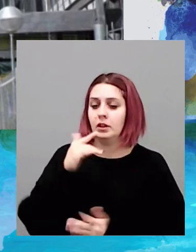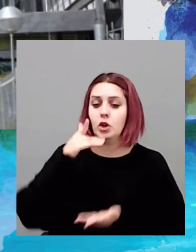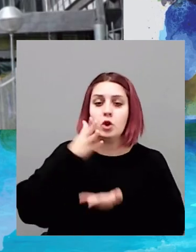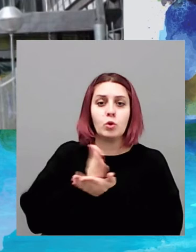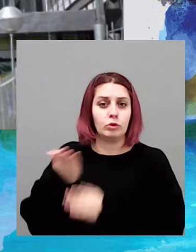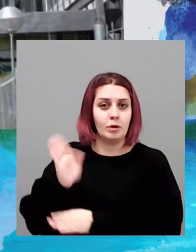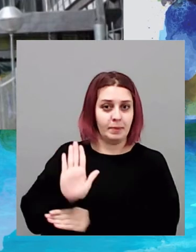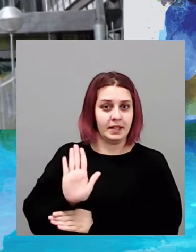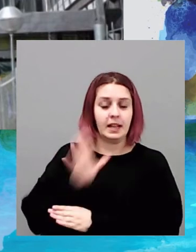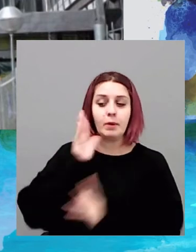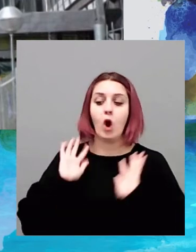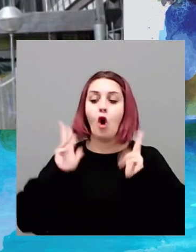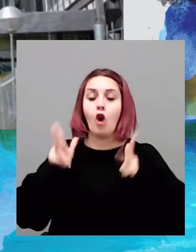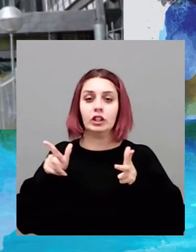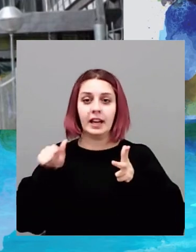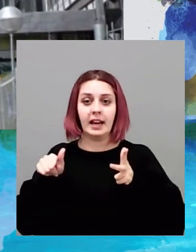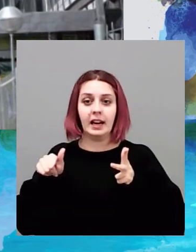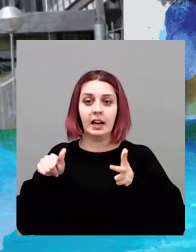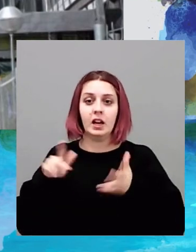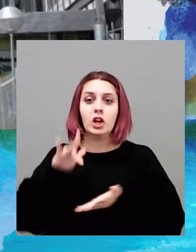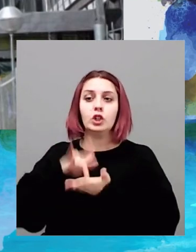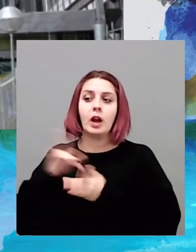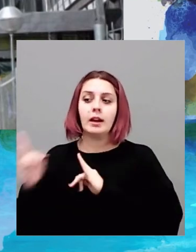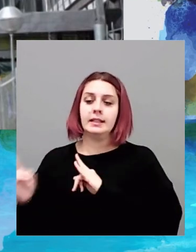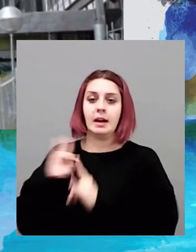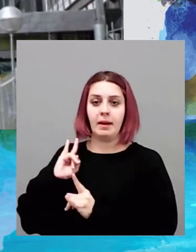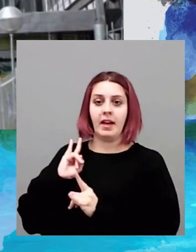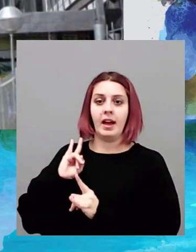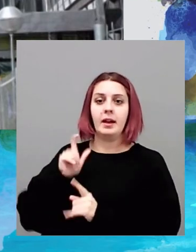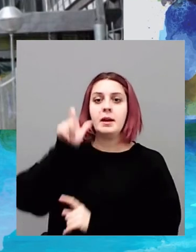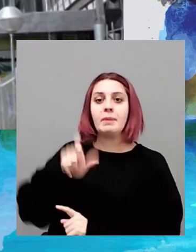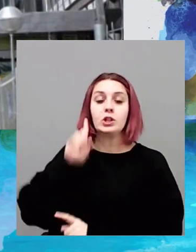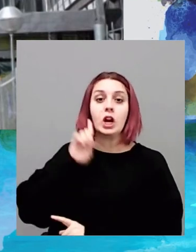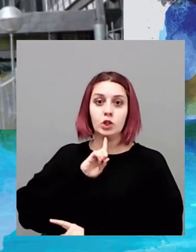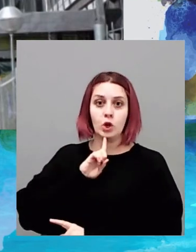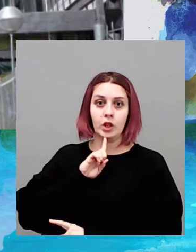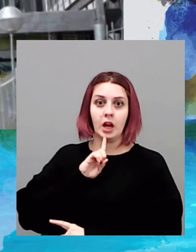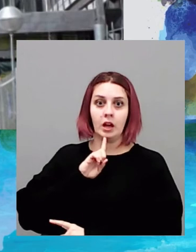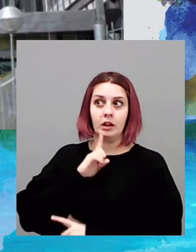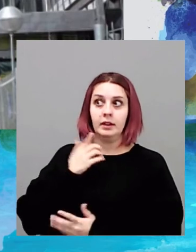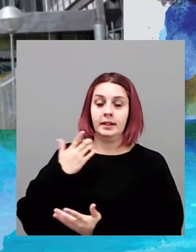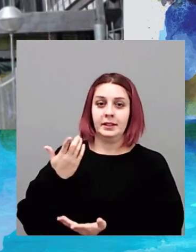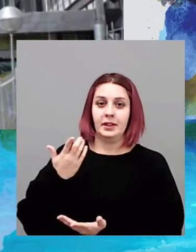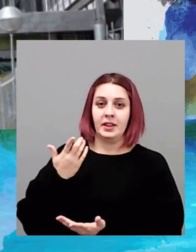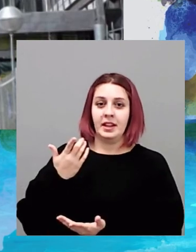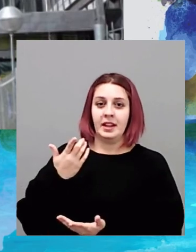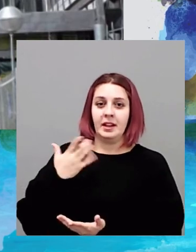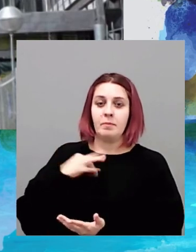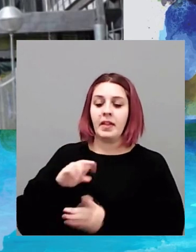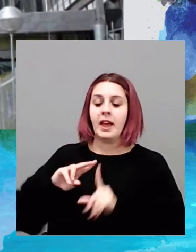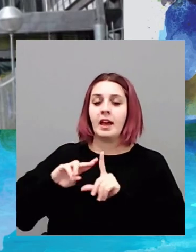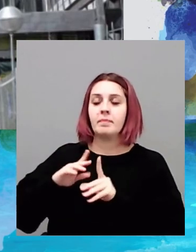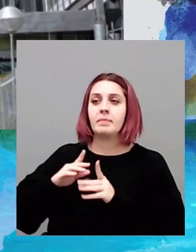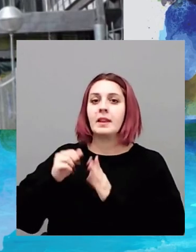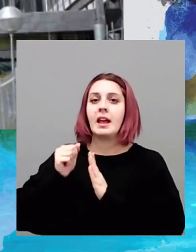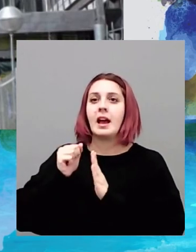presential attention. We have this case in our courses where in a hotel they received the phone call of